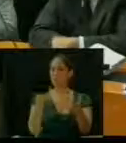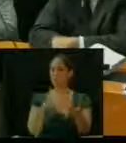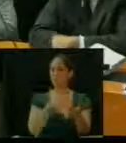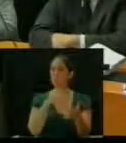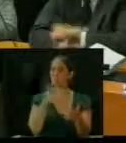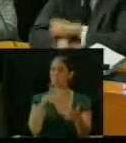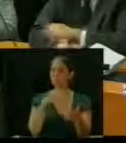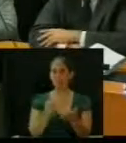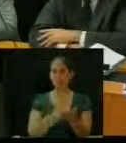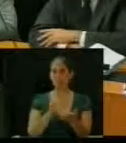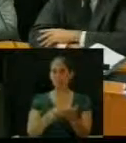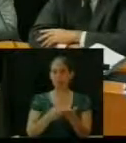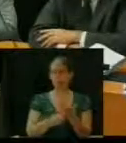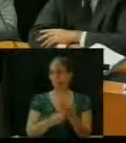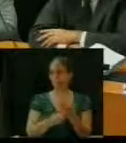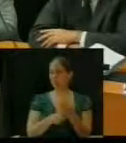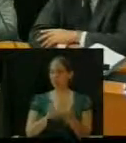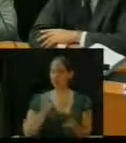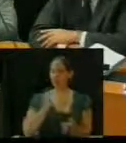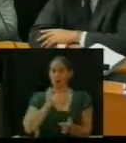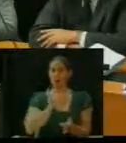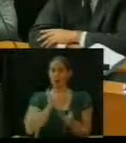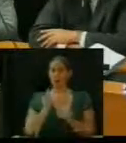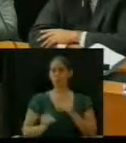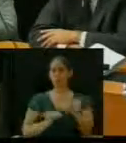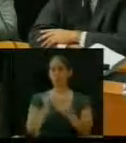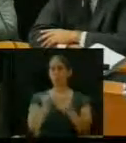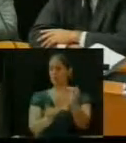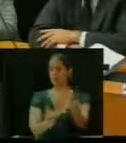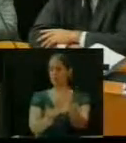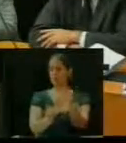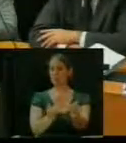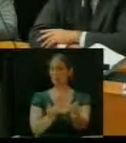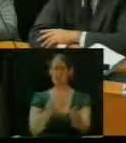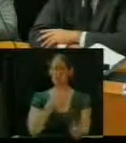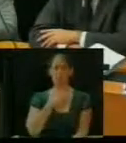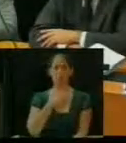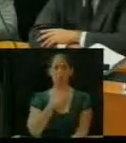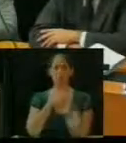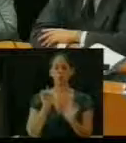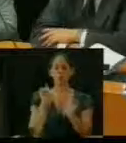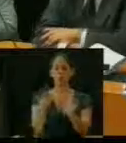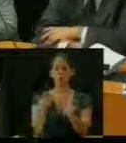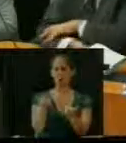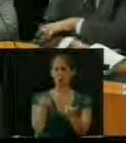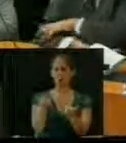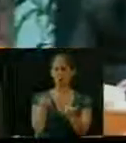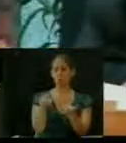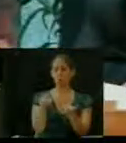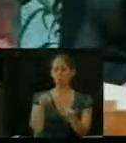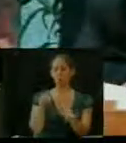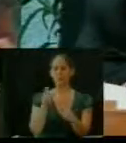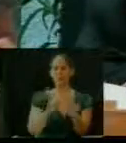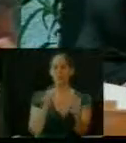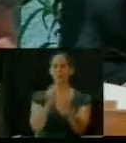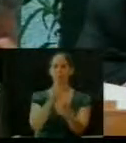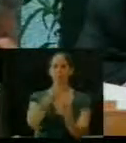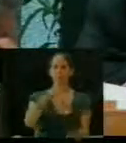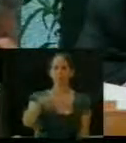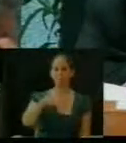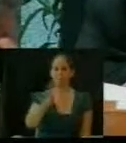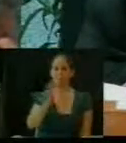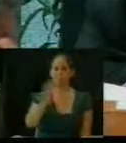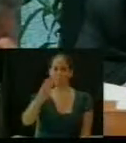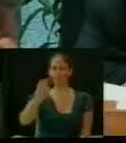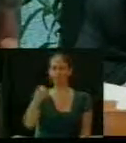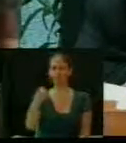Mr. Law Director? Our procedure is that the complaints go to a certain P.O. box. They're